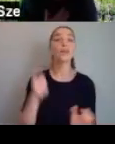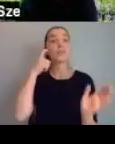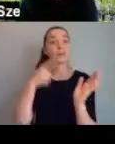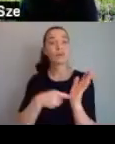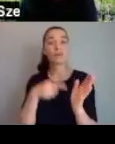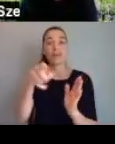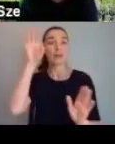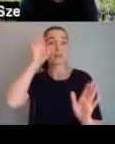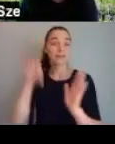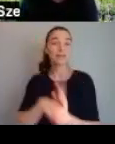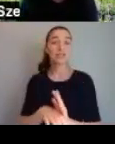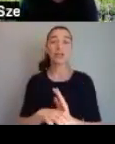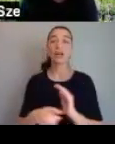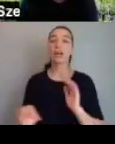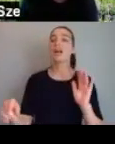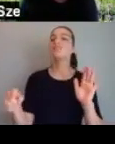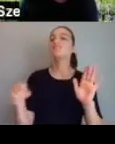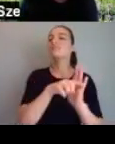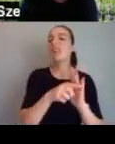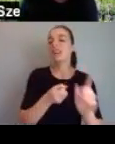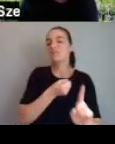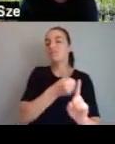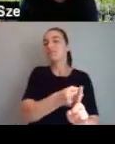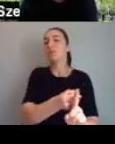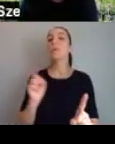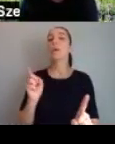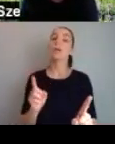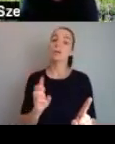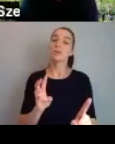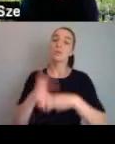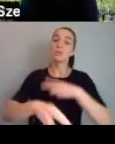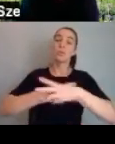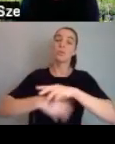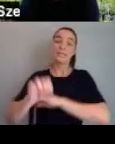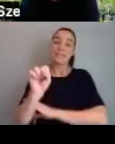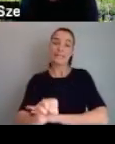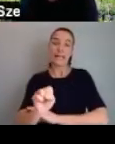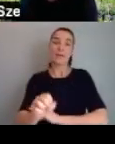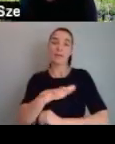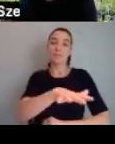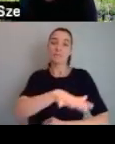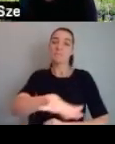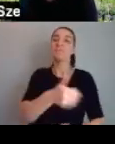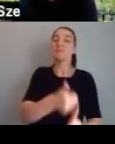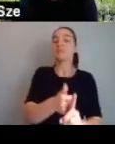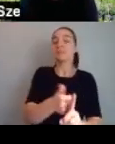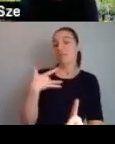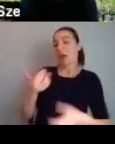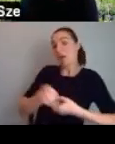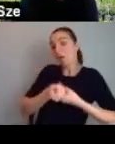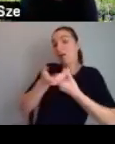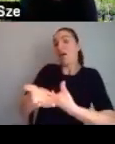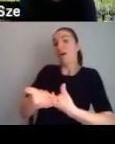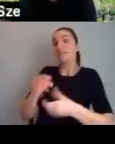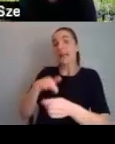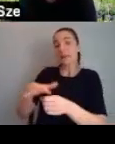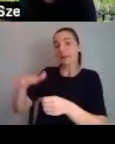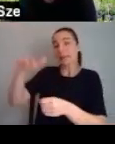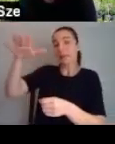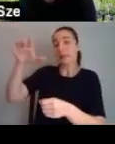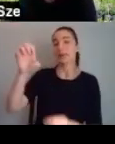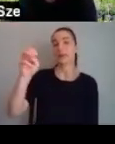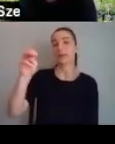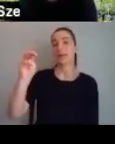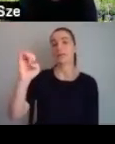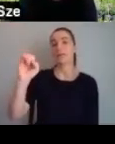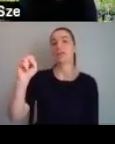in the global south, which historically has produced a lot less of the emissions. Um, climate justice globally,